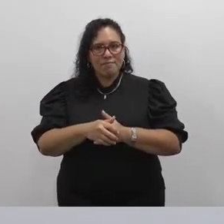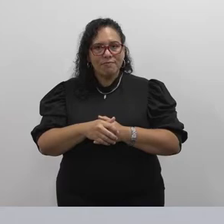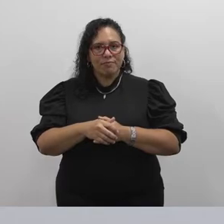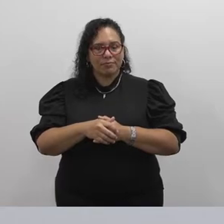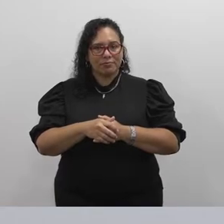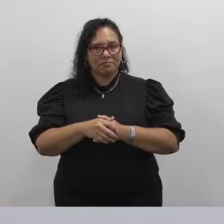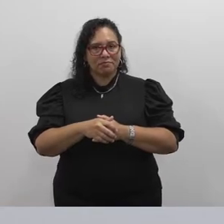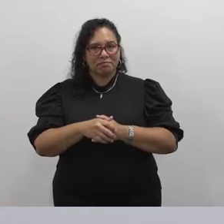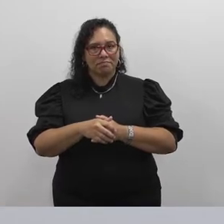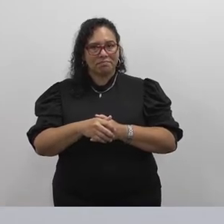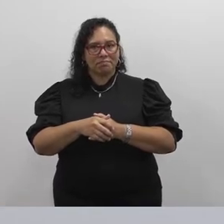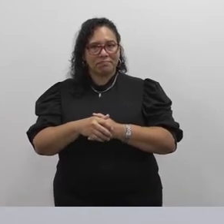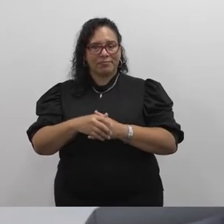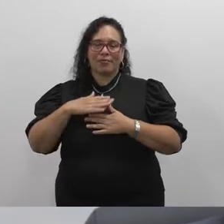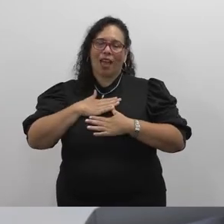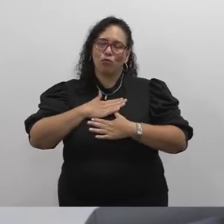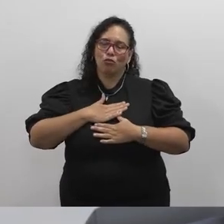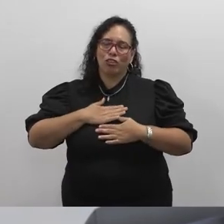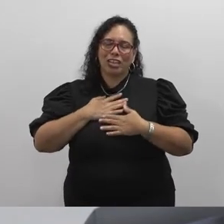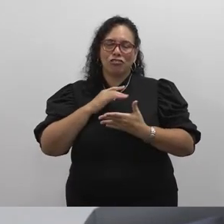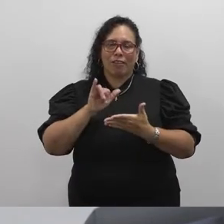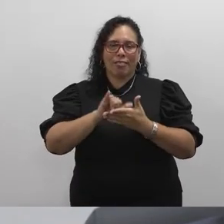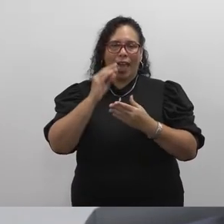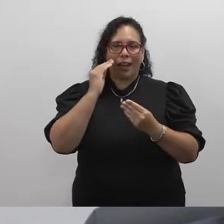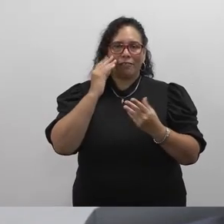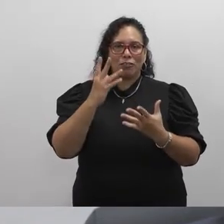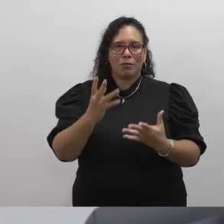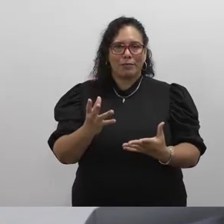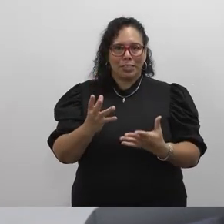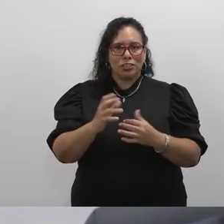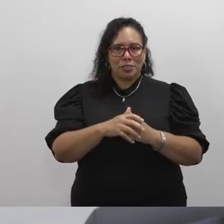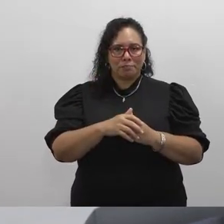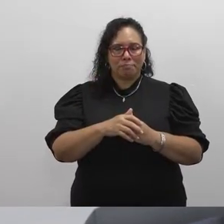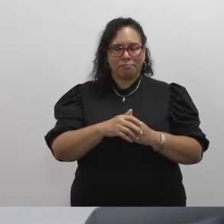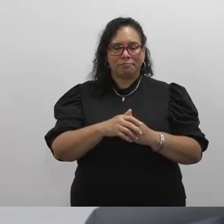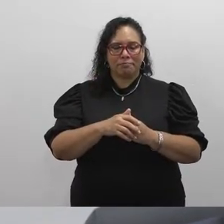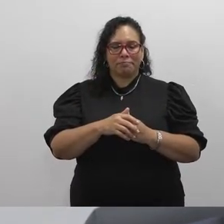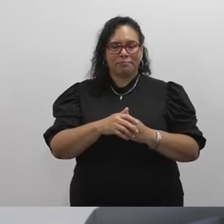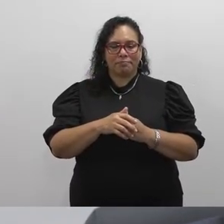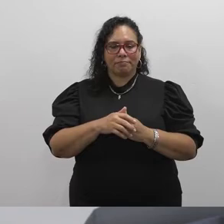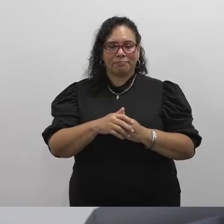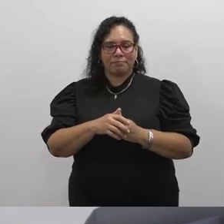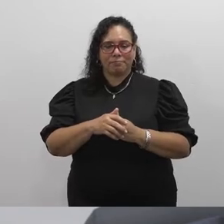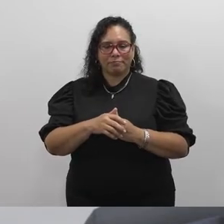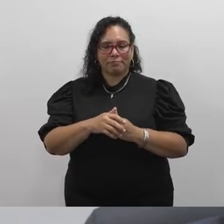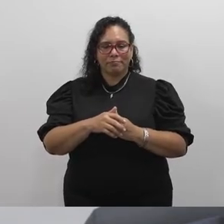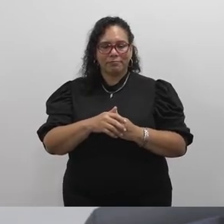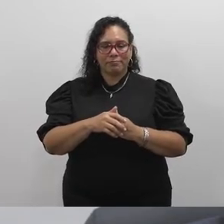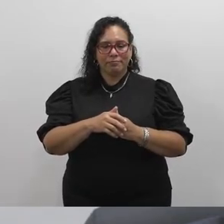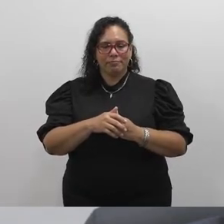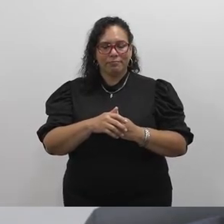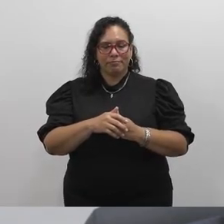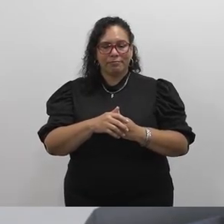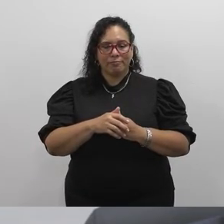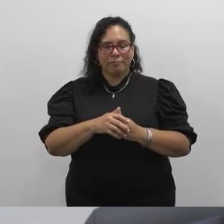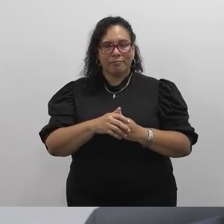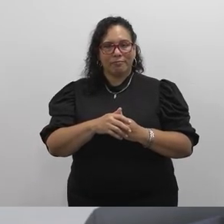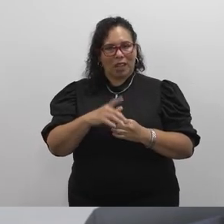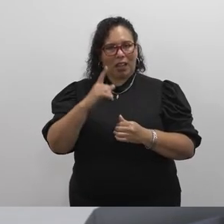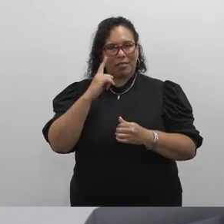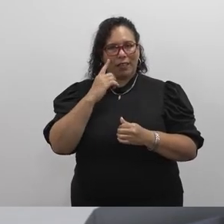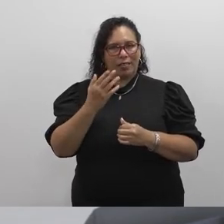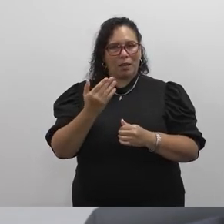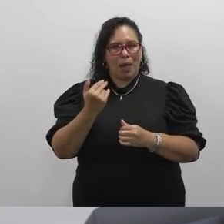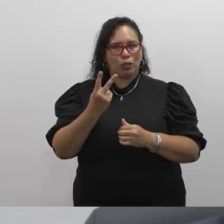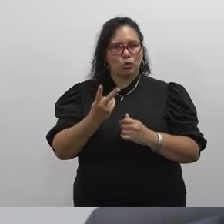2016. I appreciate that information, and it makes me think of the past